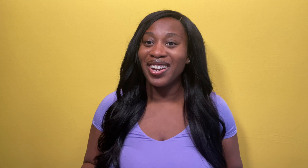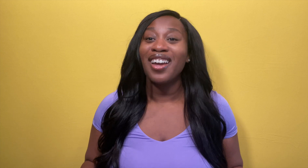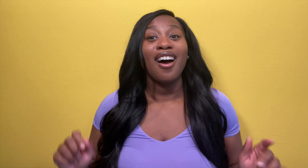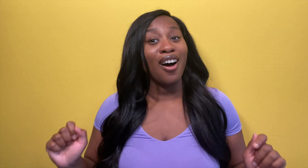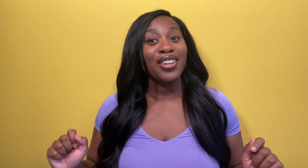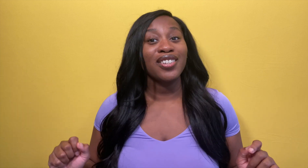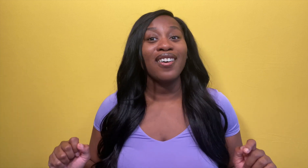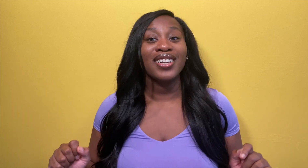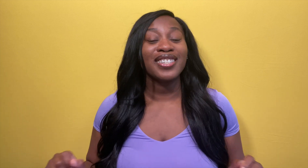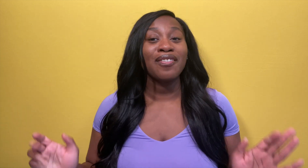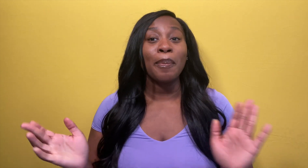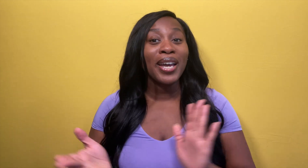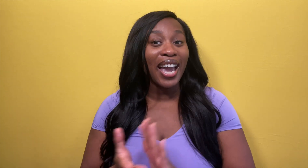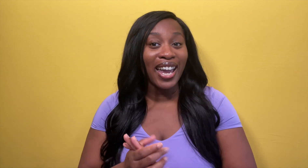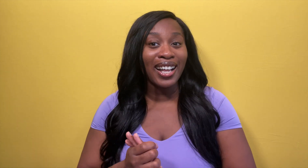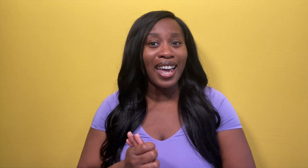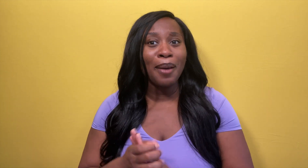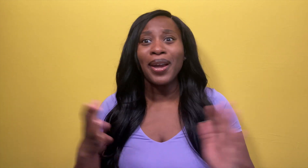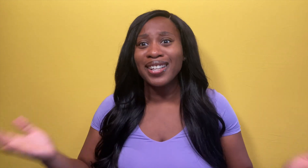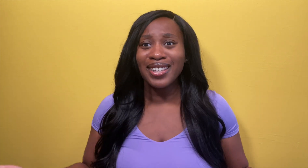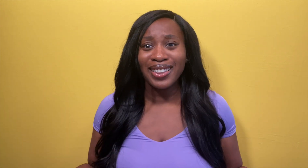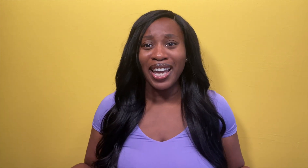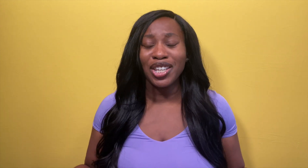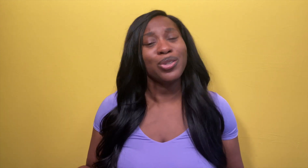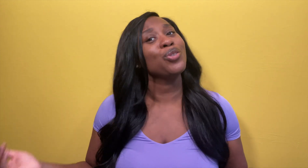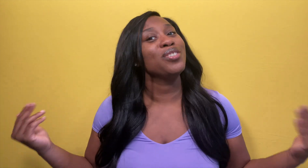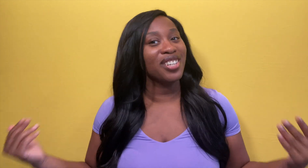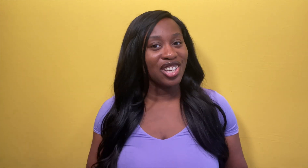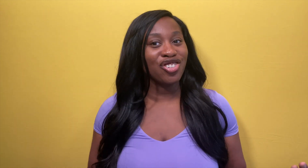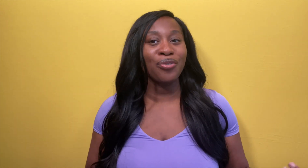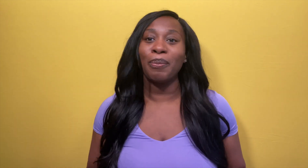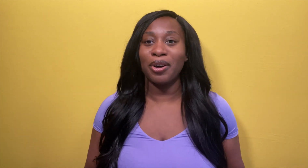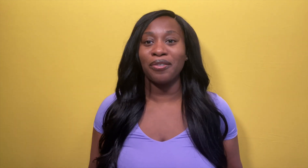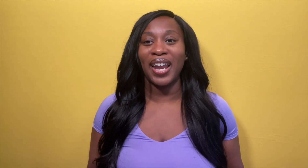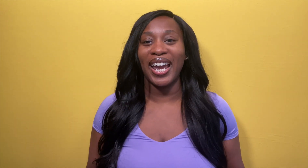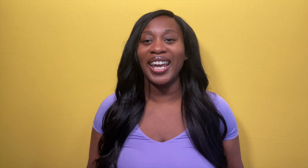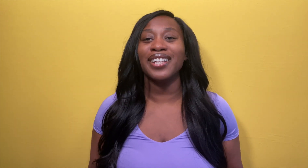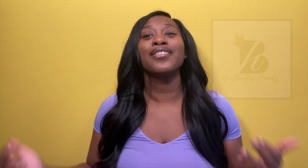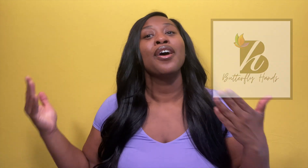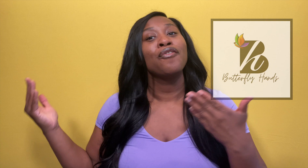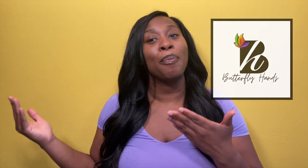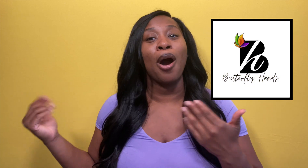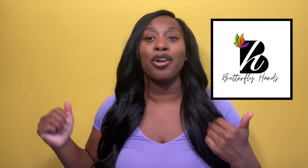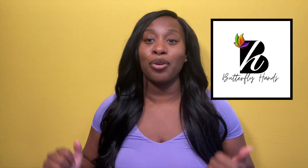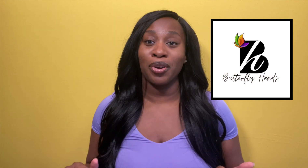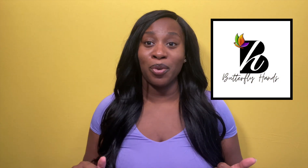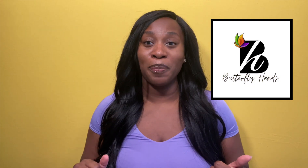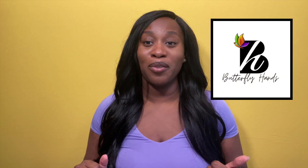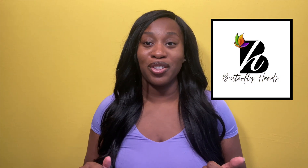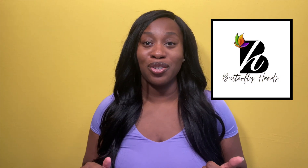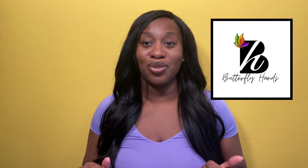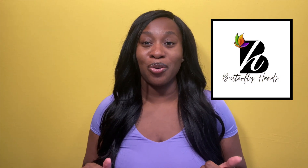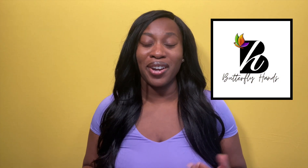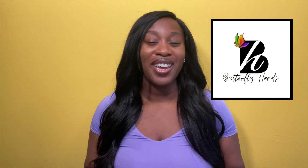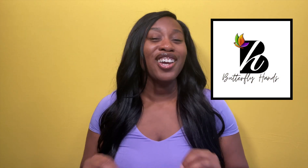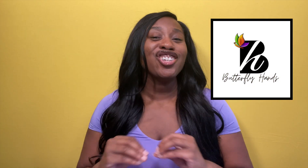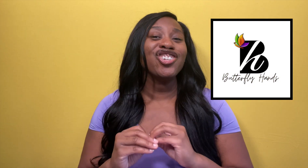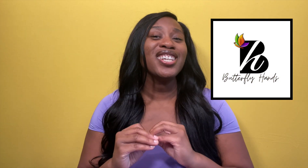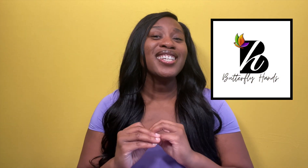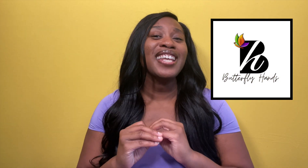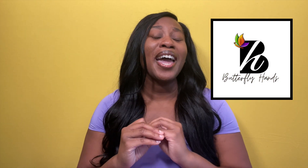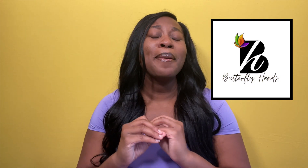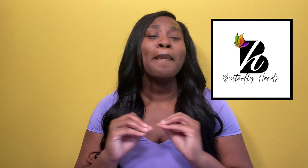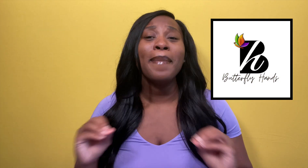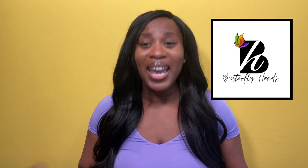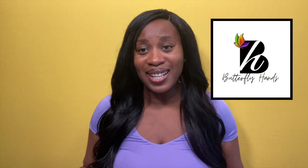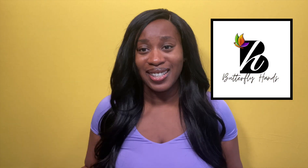together. Also, let's give a big hand clap and say thank you to Tanesha from Butterfly Hands for partnering with me for this story. She